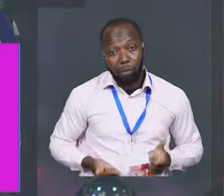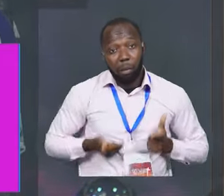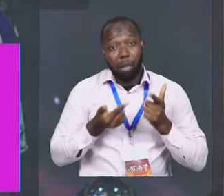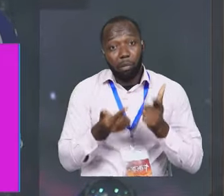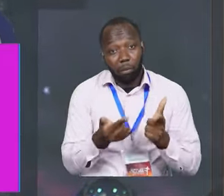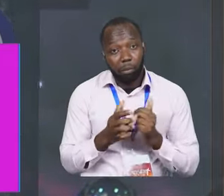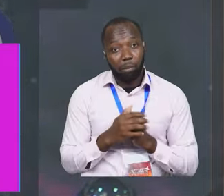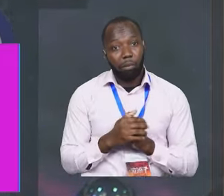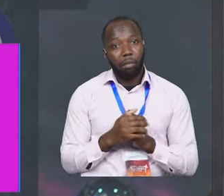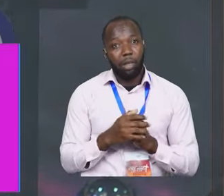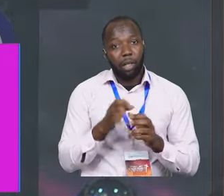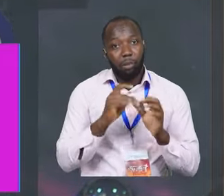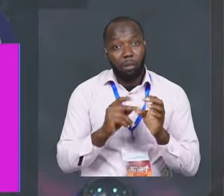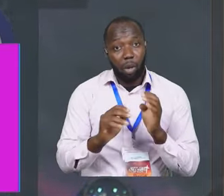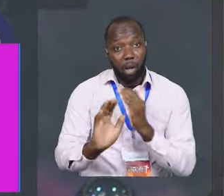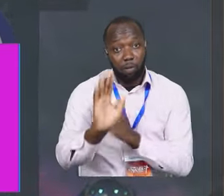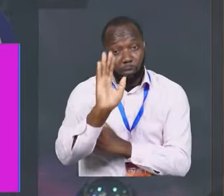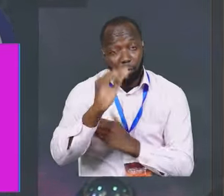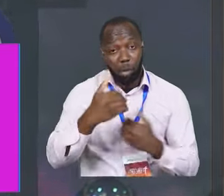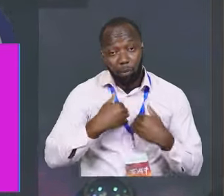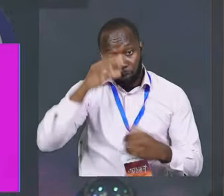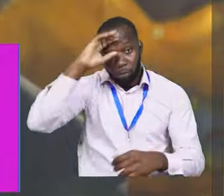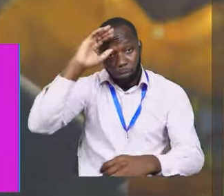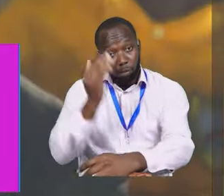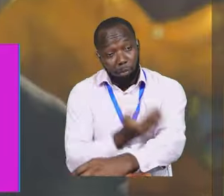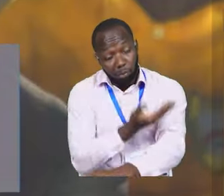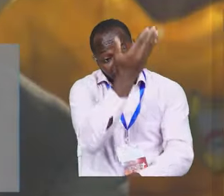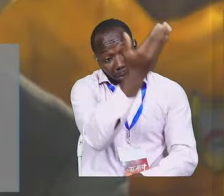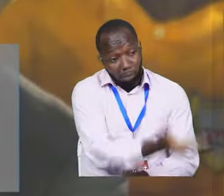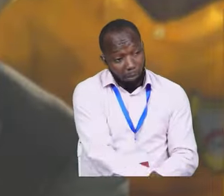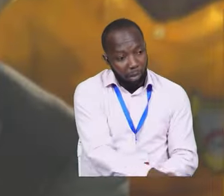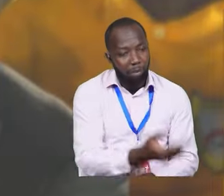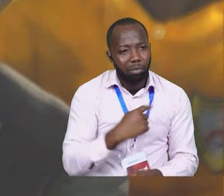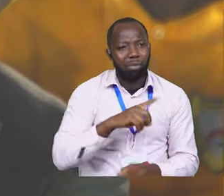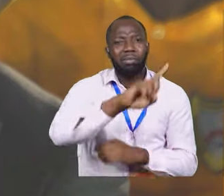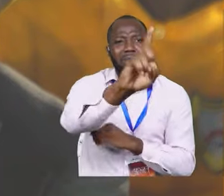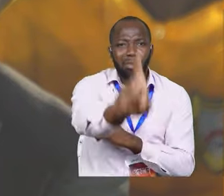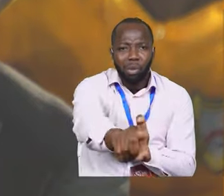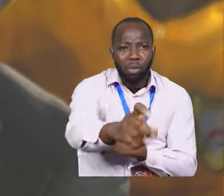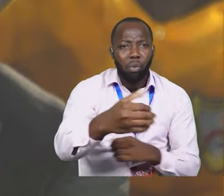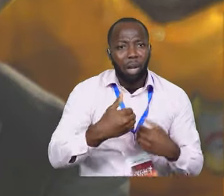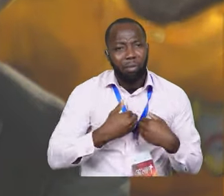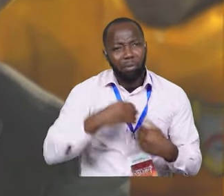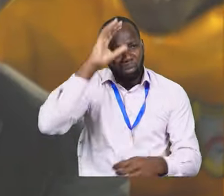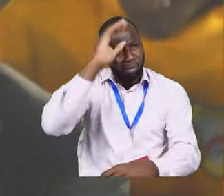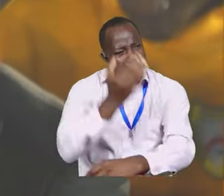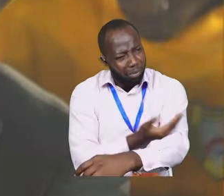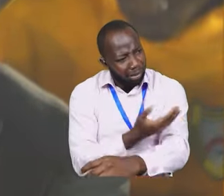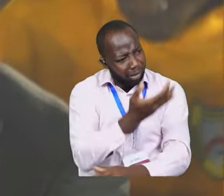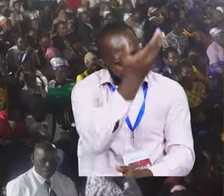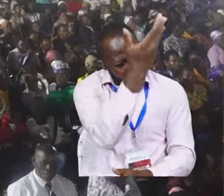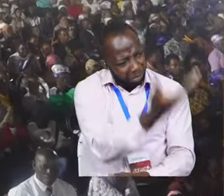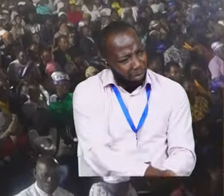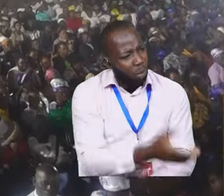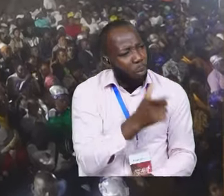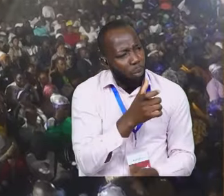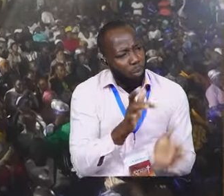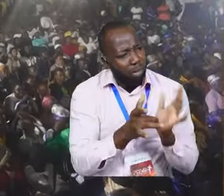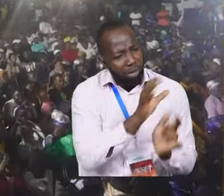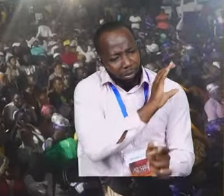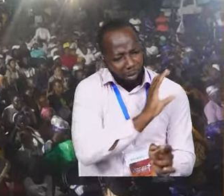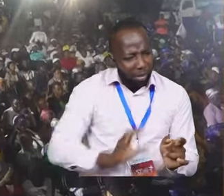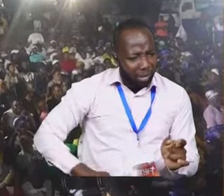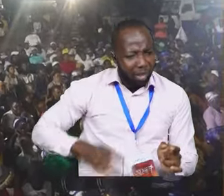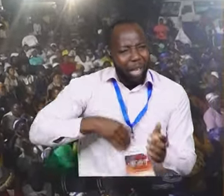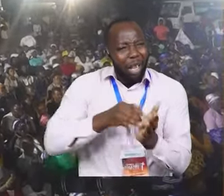has life. If you have Jesus, and I'm asking you, do you have Jesus? And